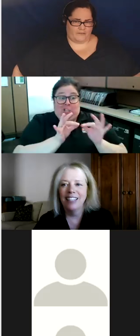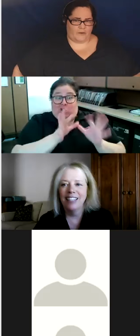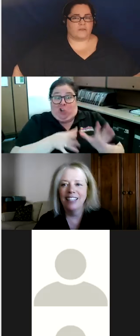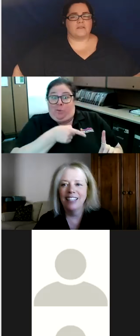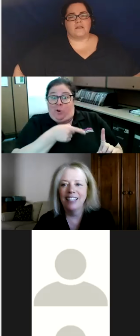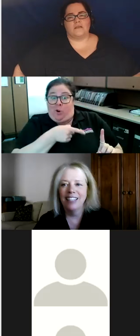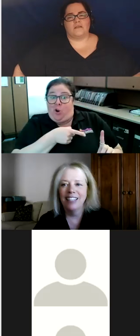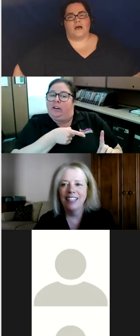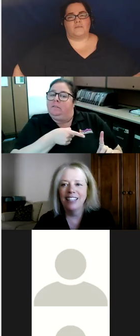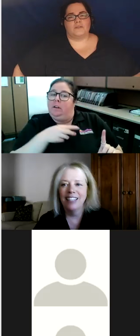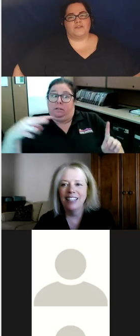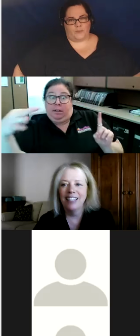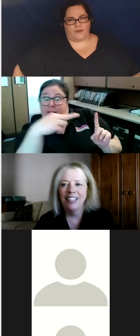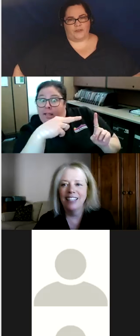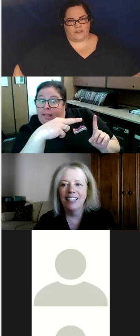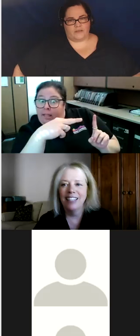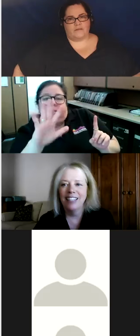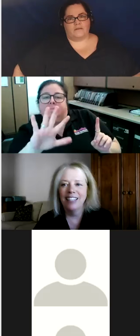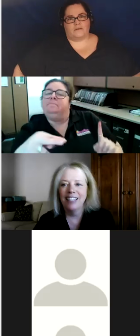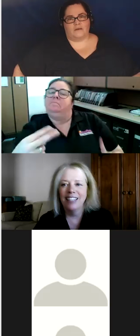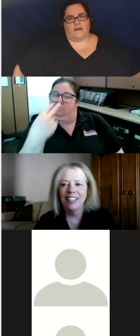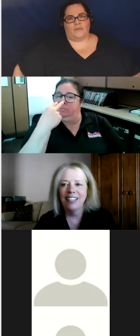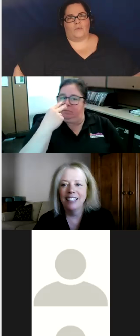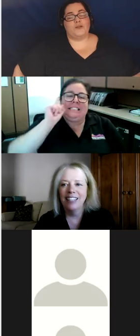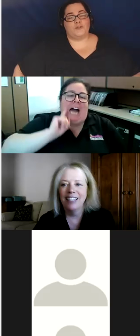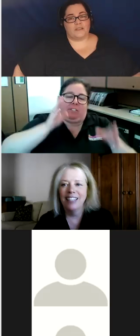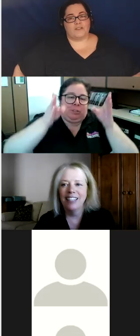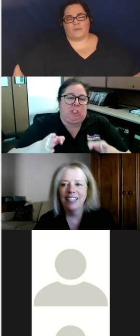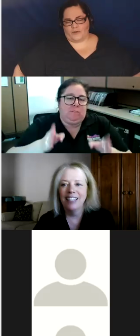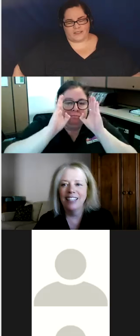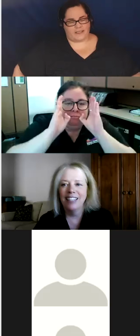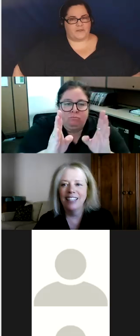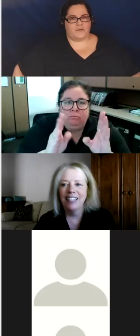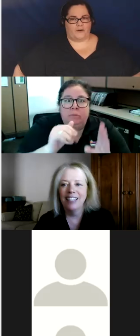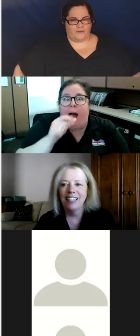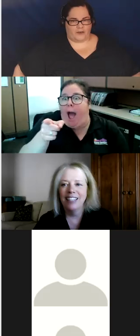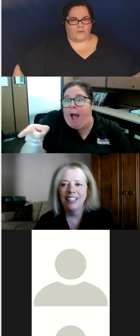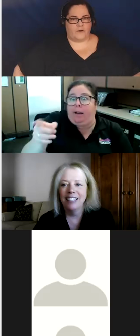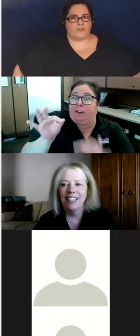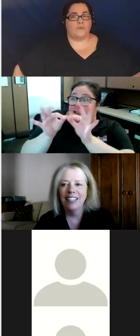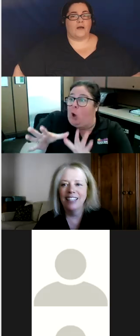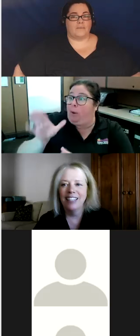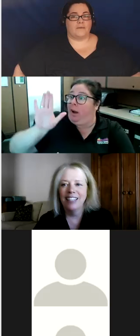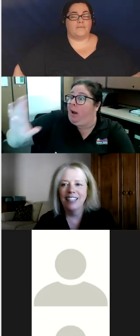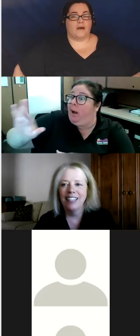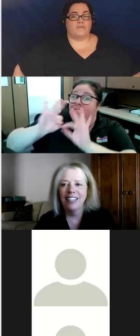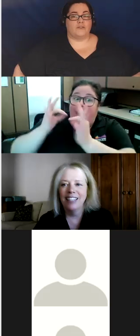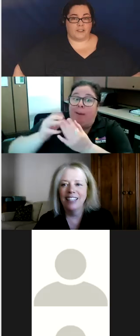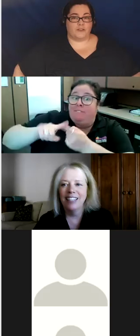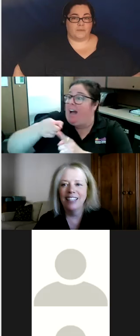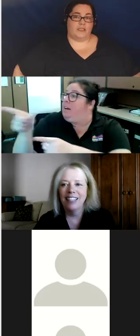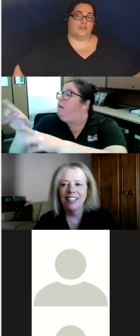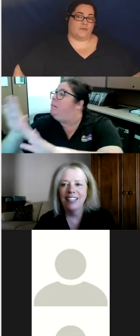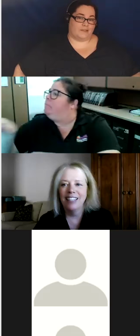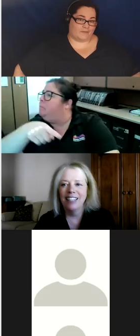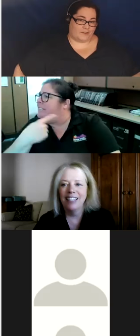of hearing folks. Interpreters, when you're using an interpreter, the same as with hard of hearing folks, you want to direct